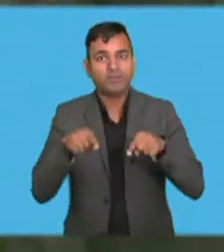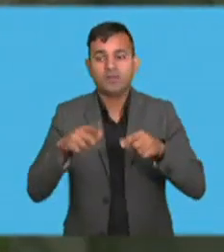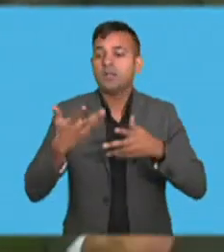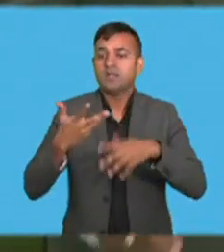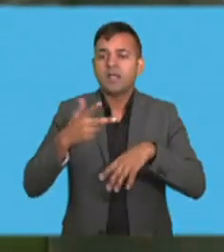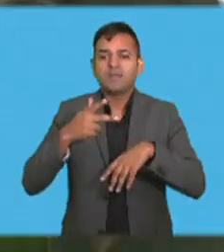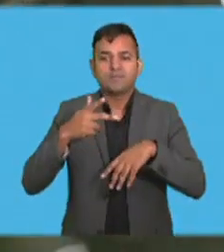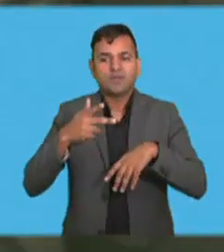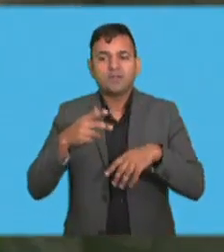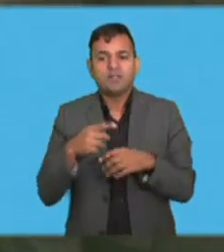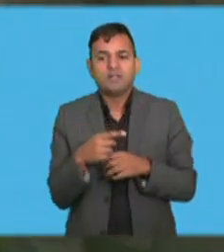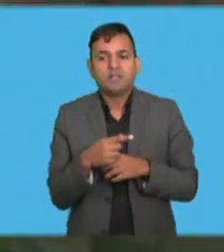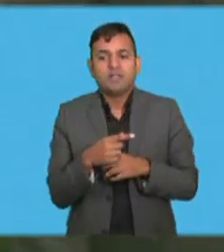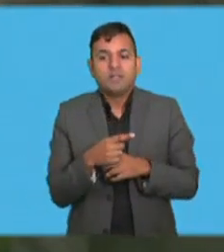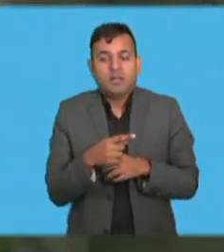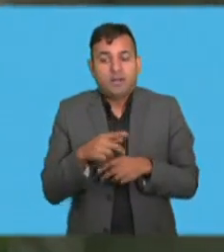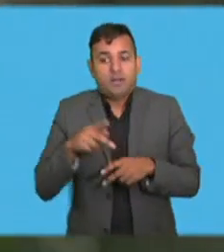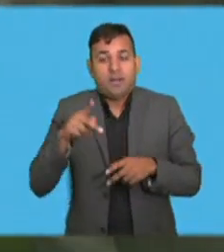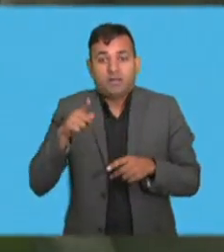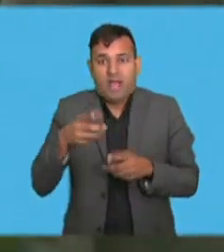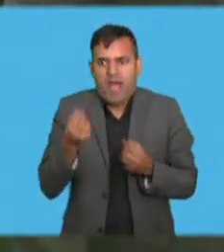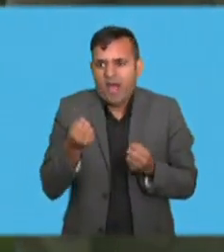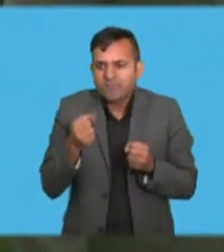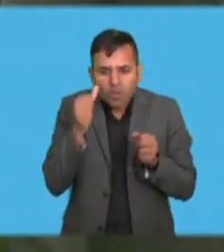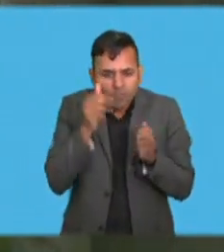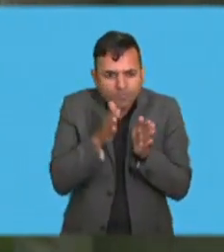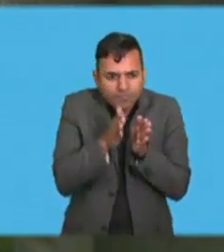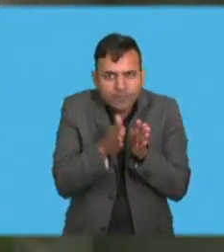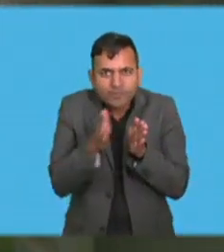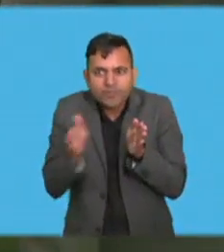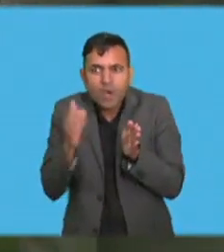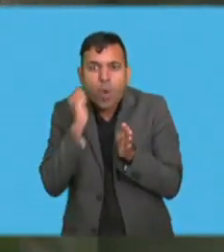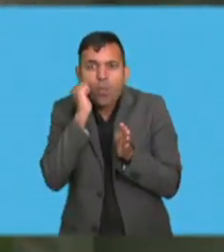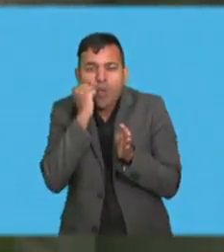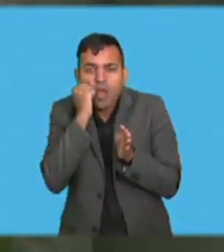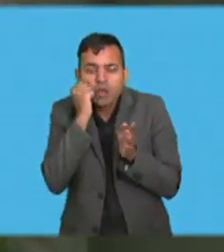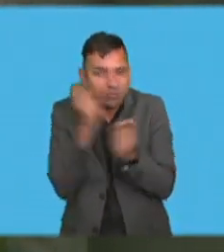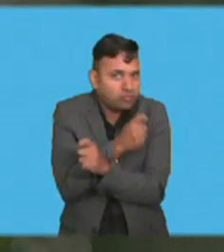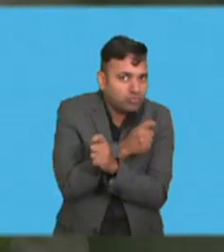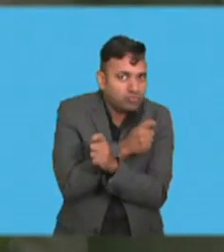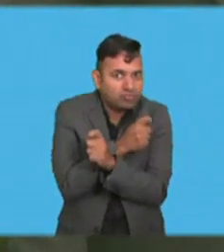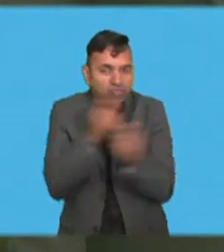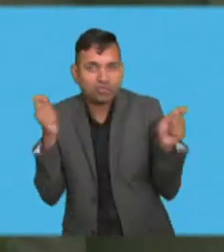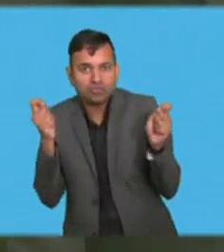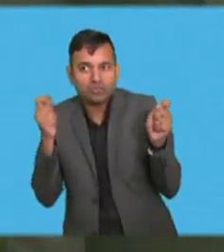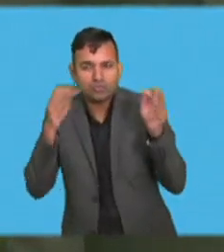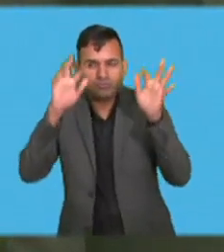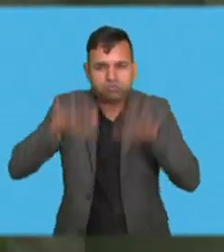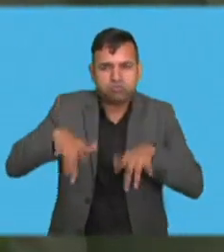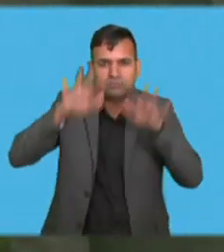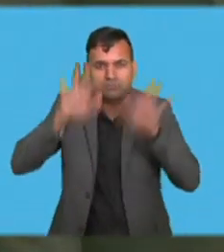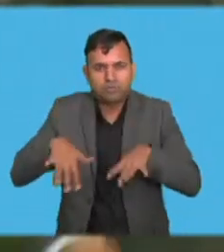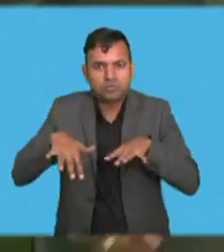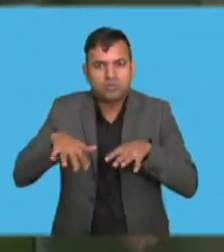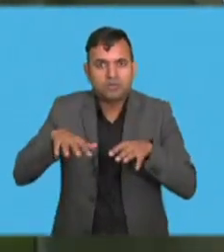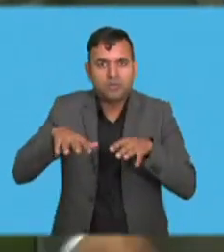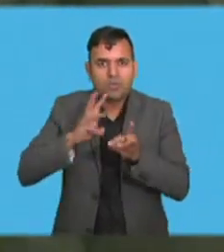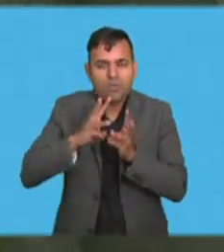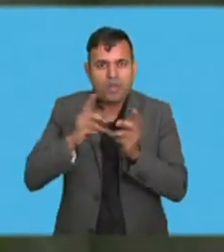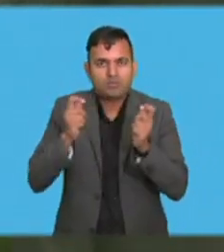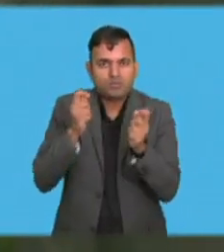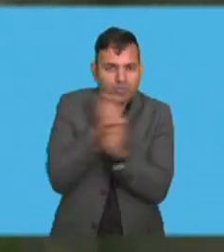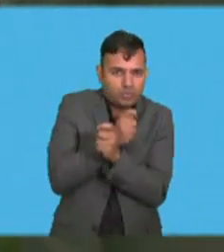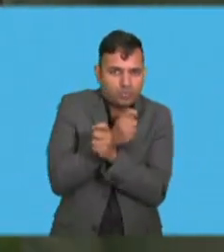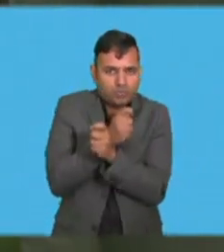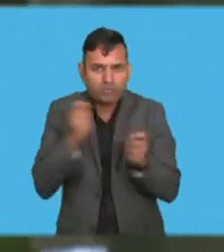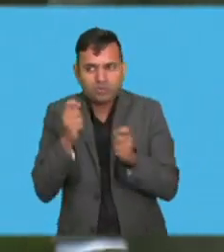warm, hot weather, and then followed by intense, heavy rainfall as well within a very short period of